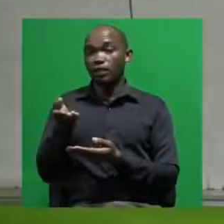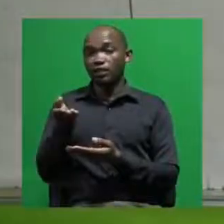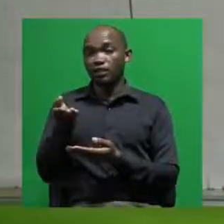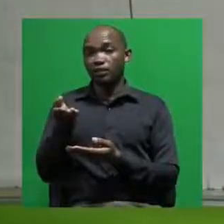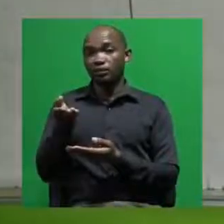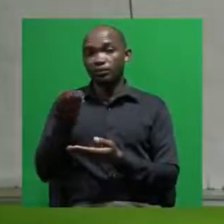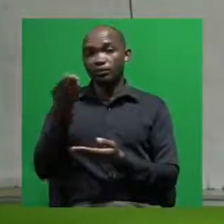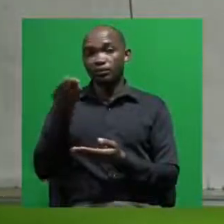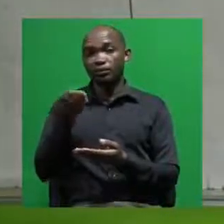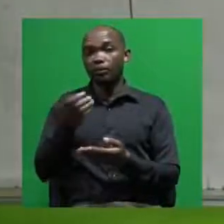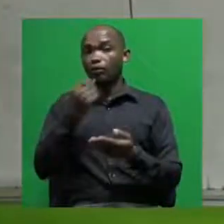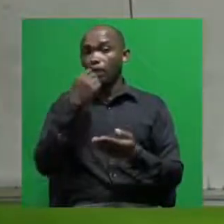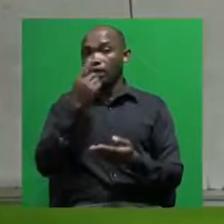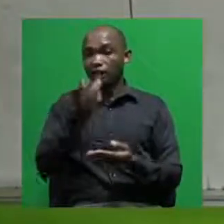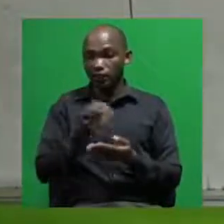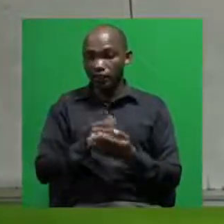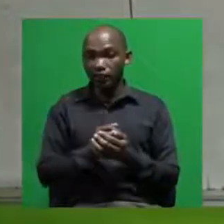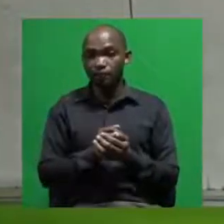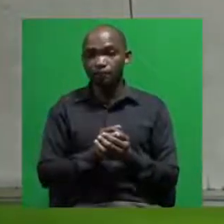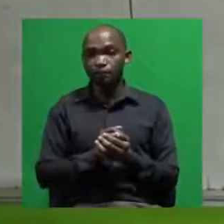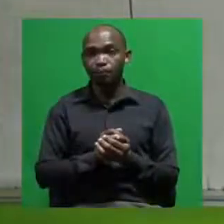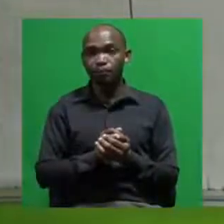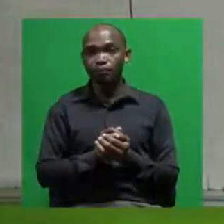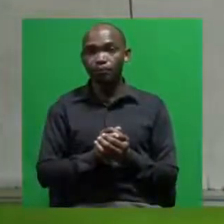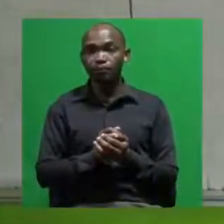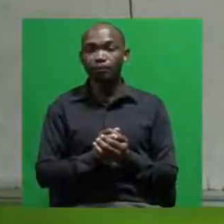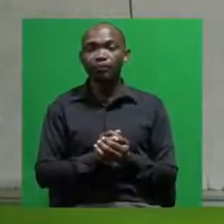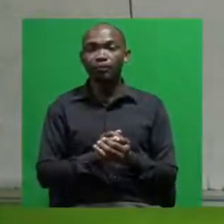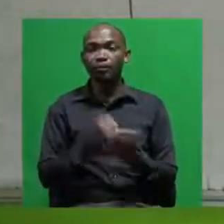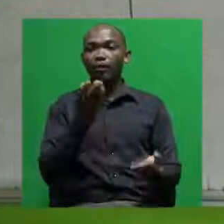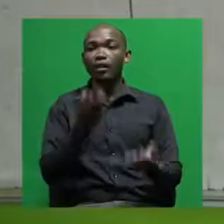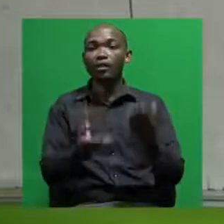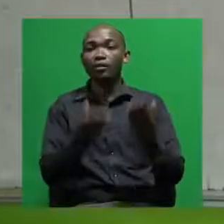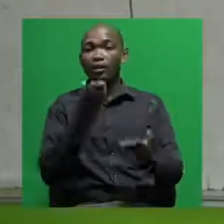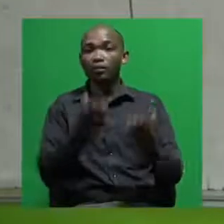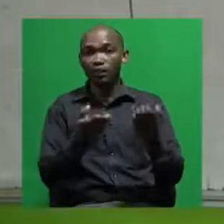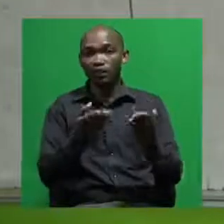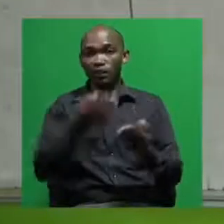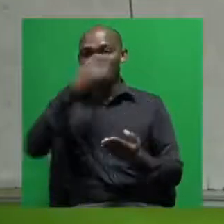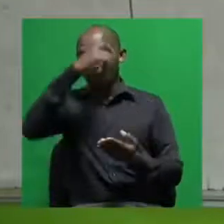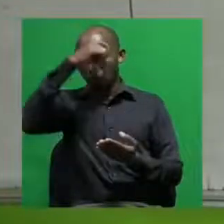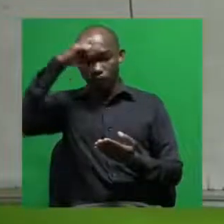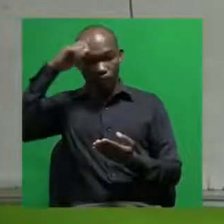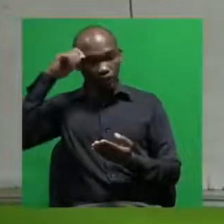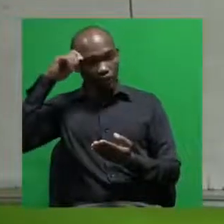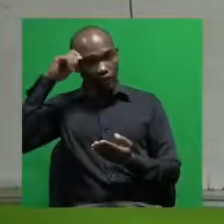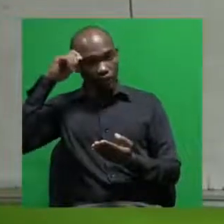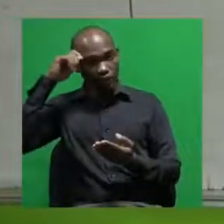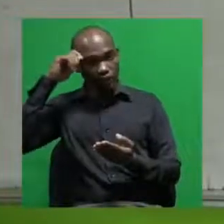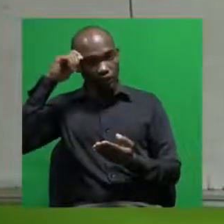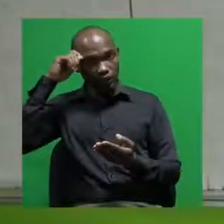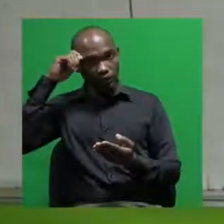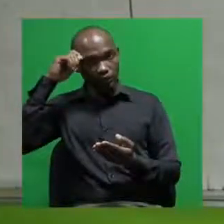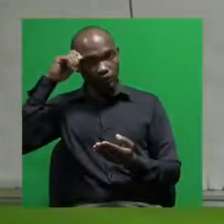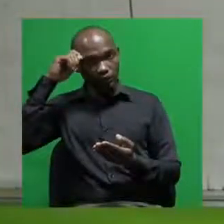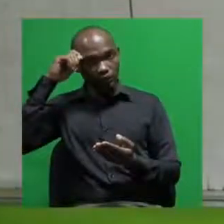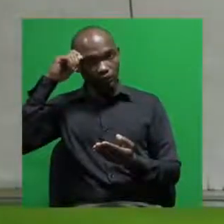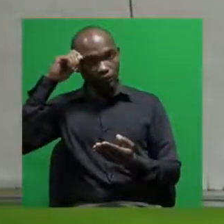case, we can say that the measure of the temperature